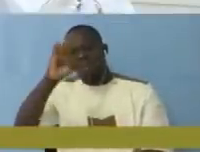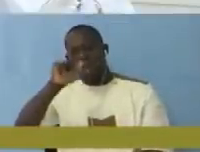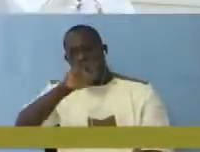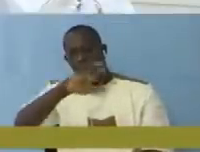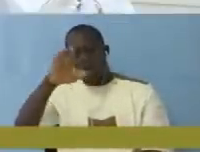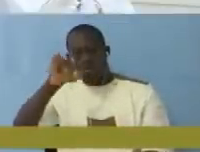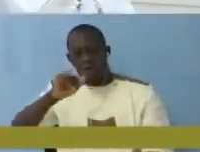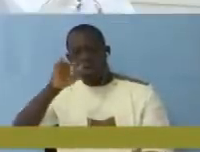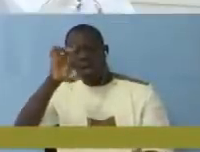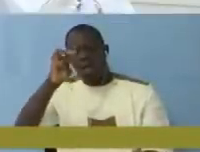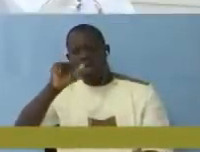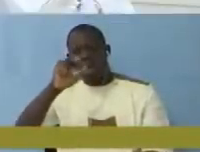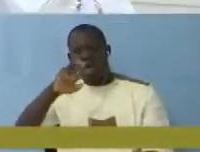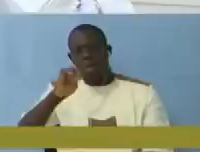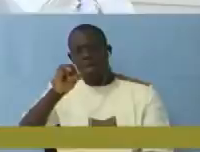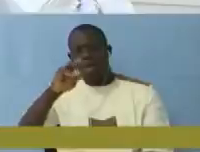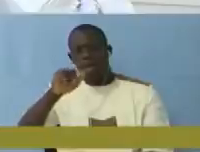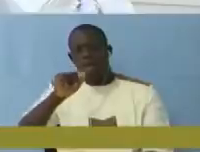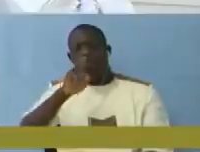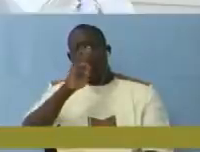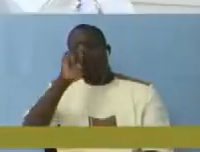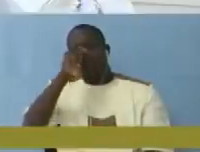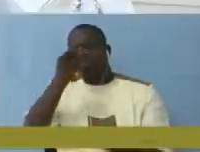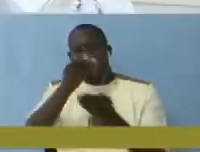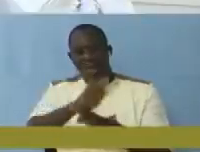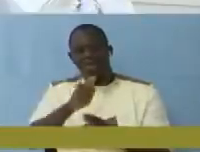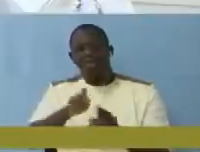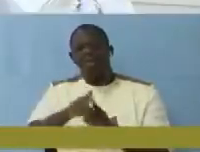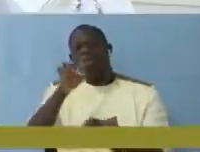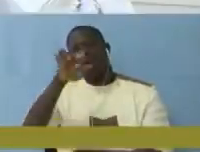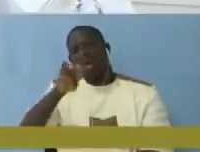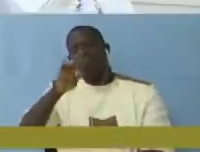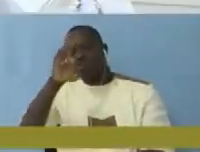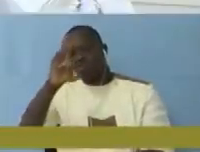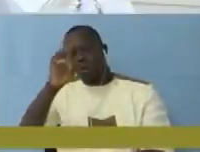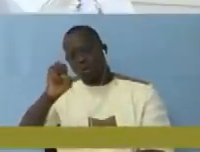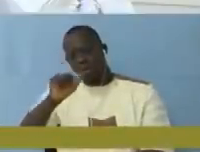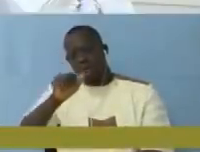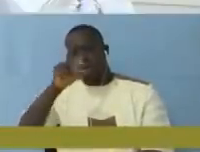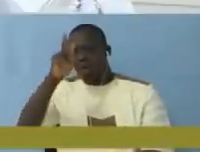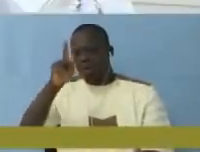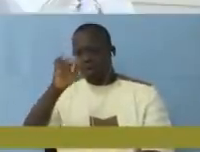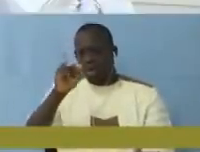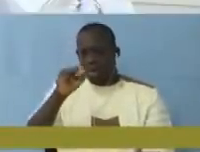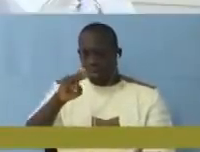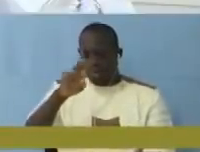And Musa Kinte. And Musa Kinte. At the first place,